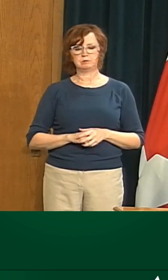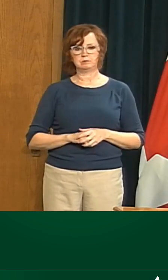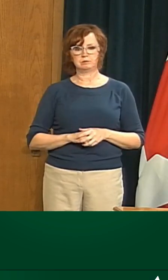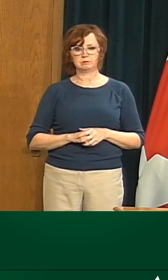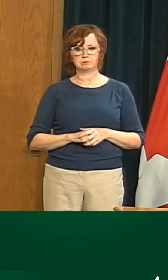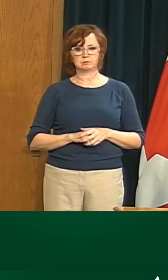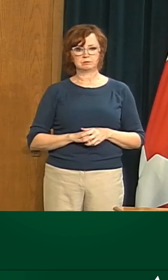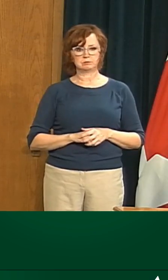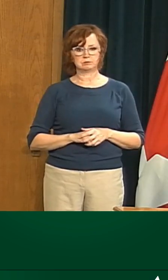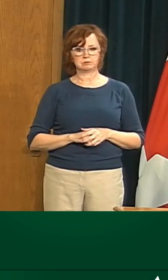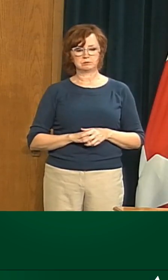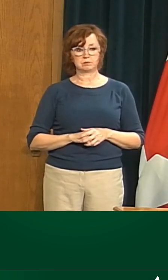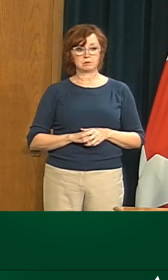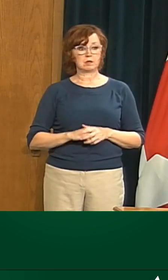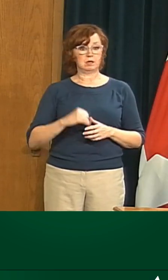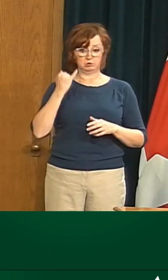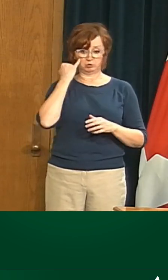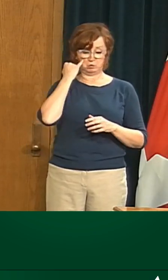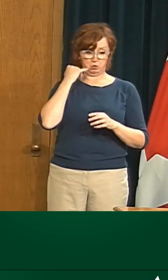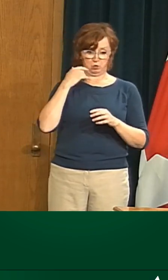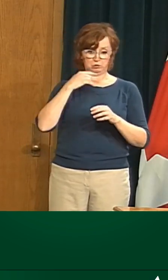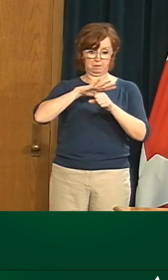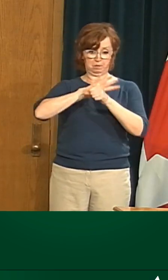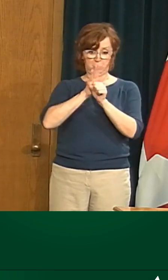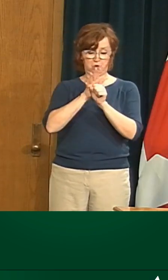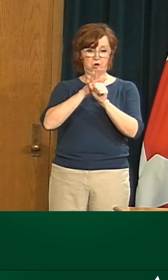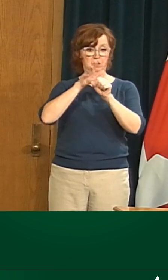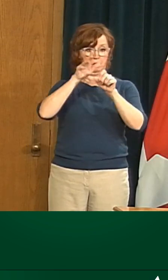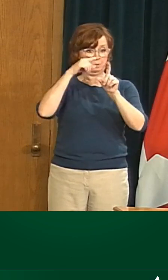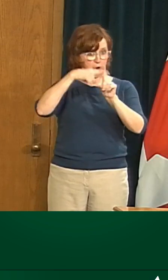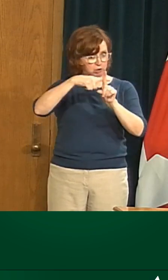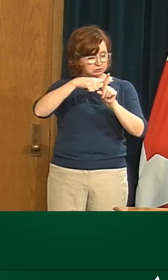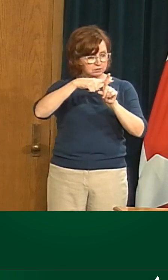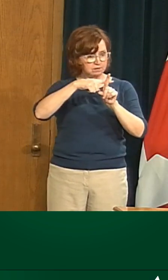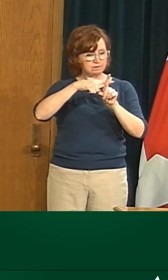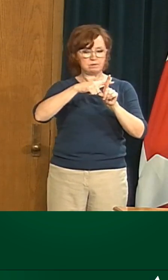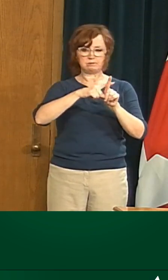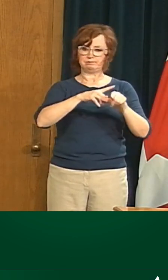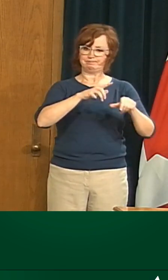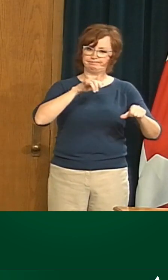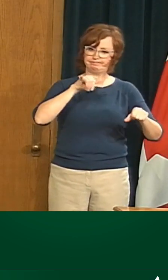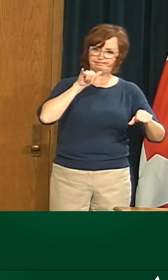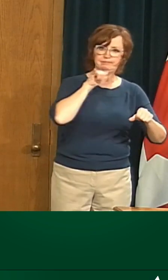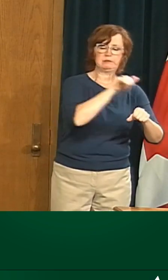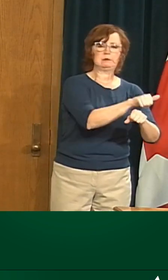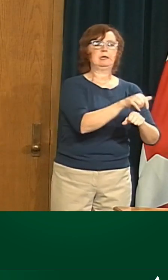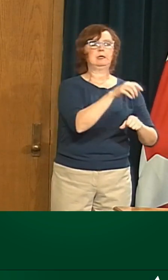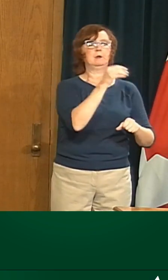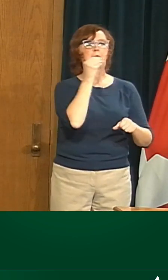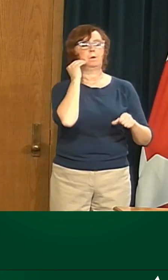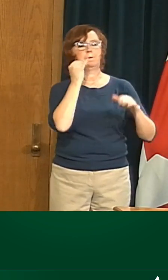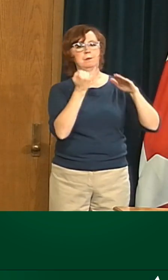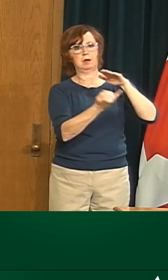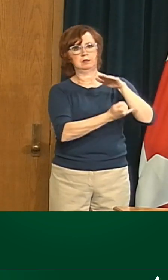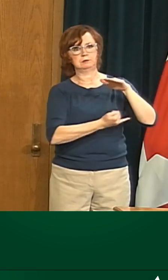can self-isolate, can isolate this virus into wherever that localized flare-up may be. And